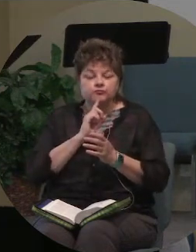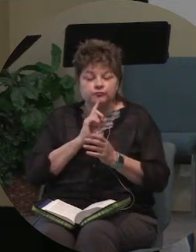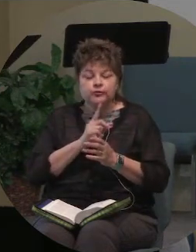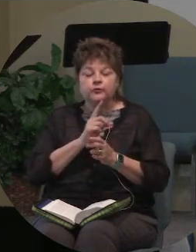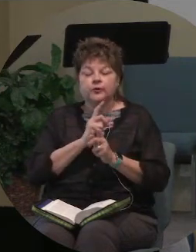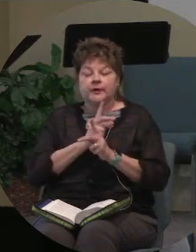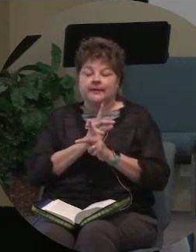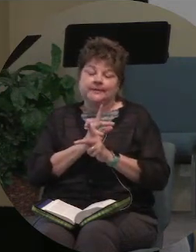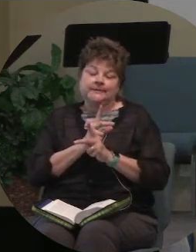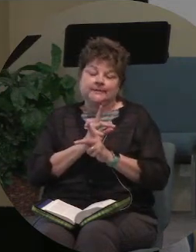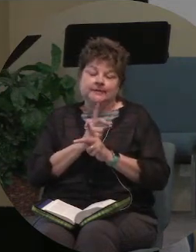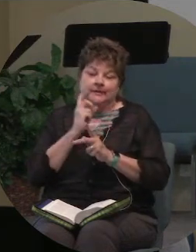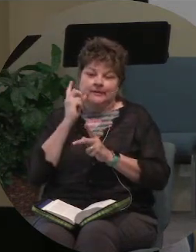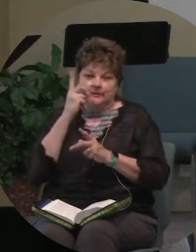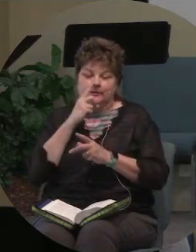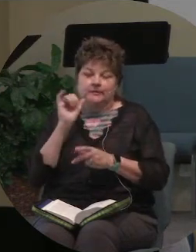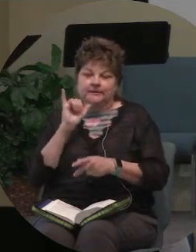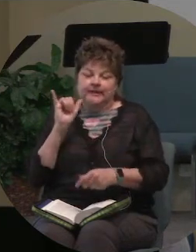looks like.